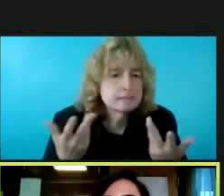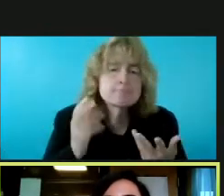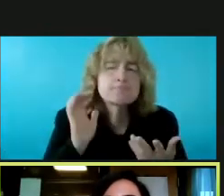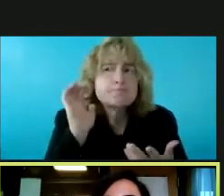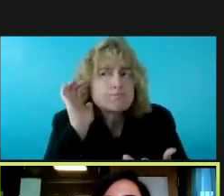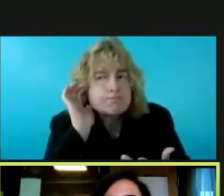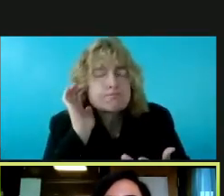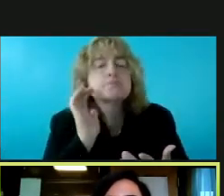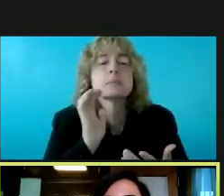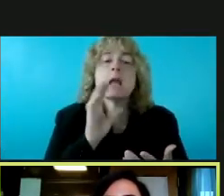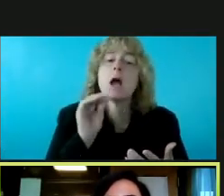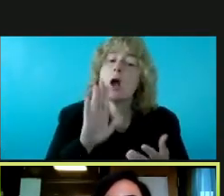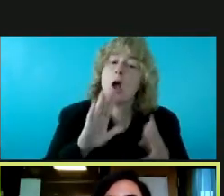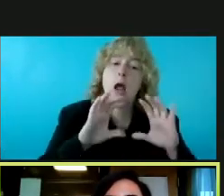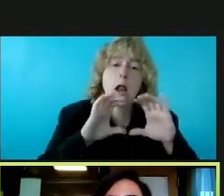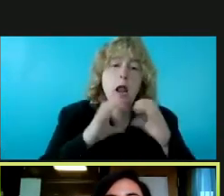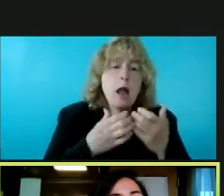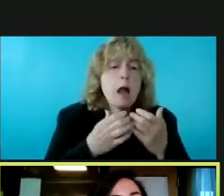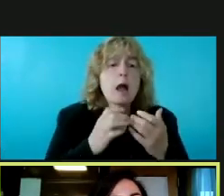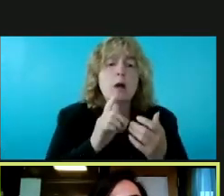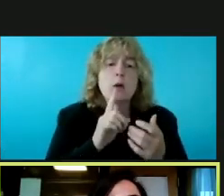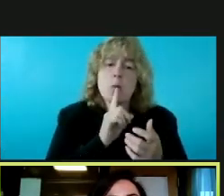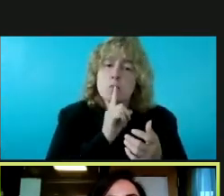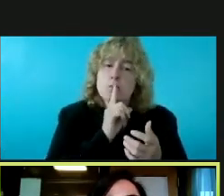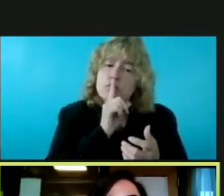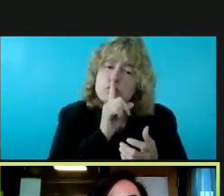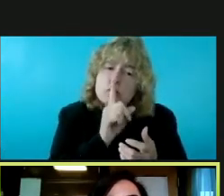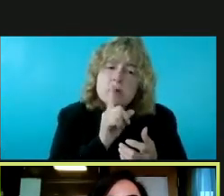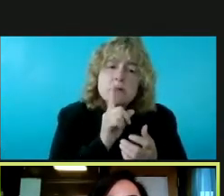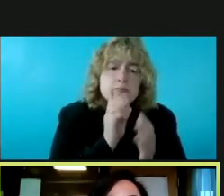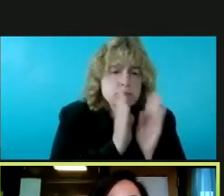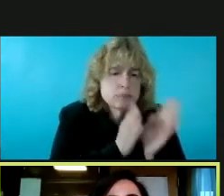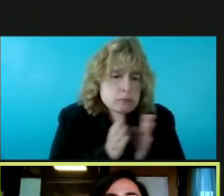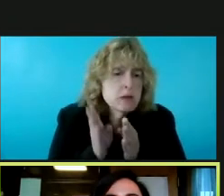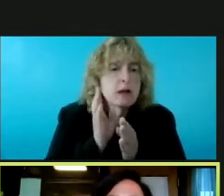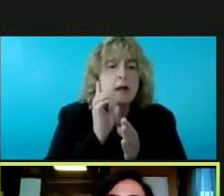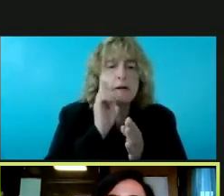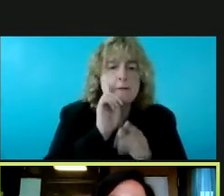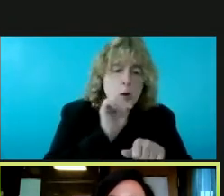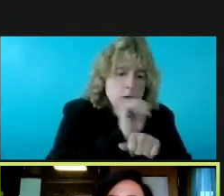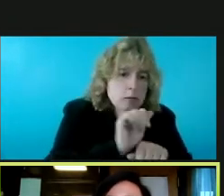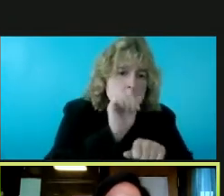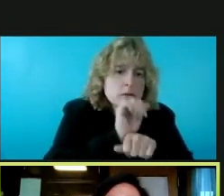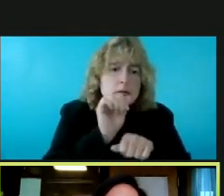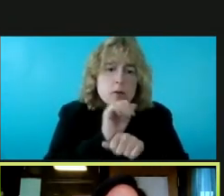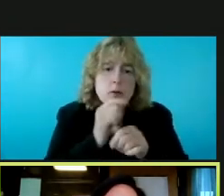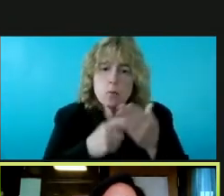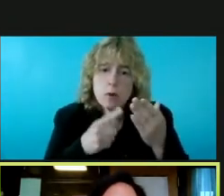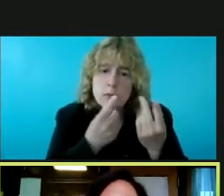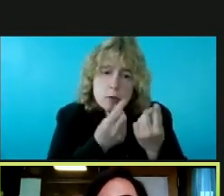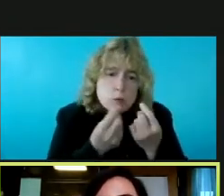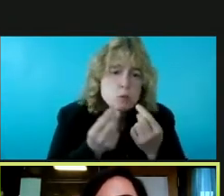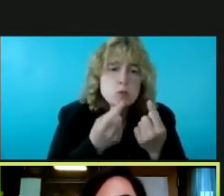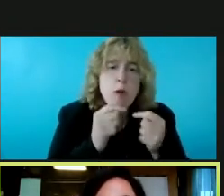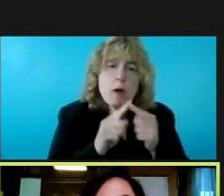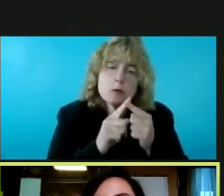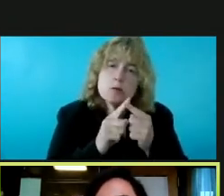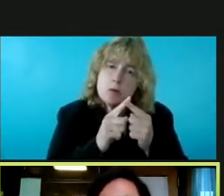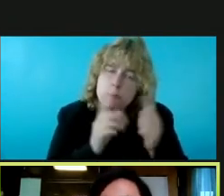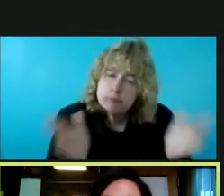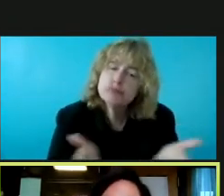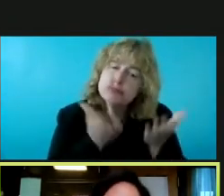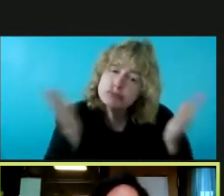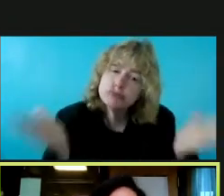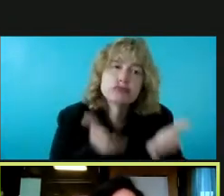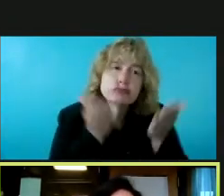are very thematic for every area of work and for what they are doing, and she motivates all of our kids.